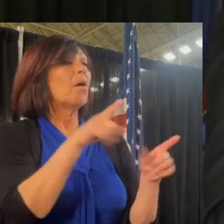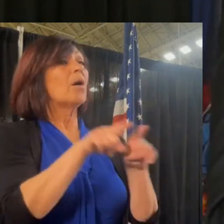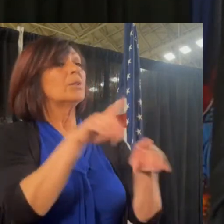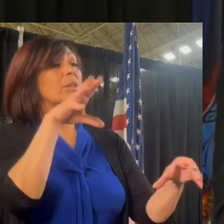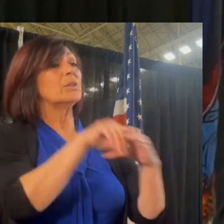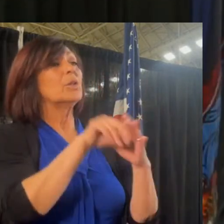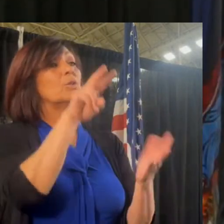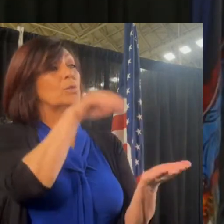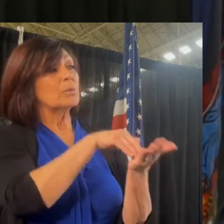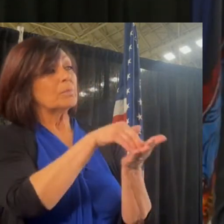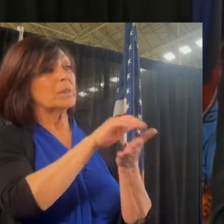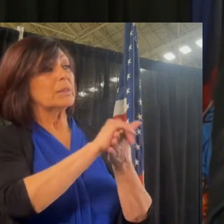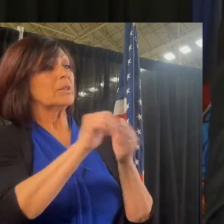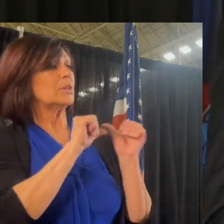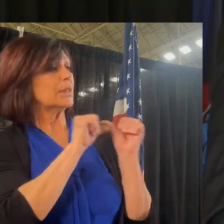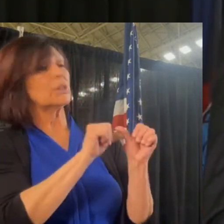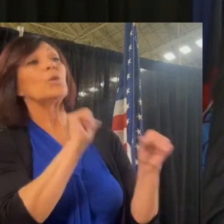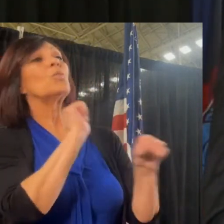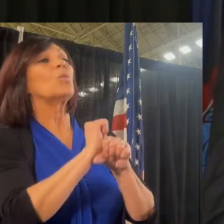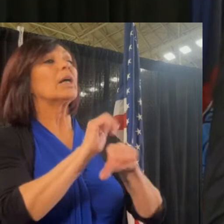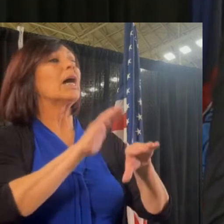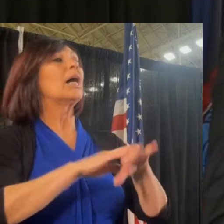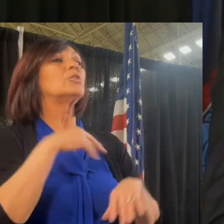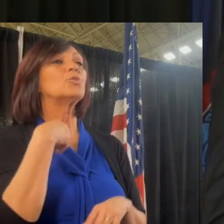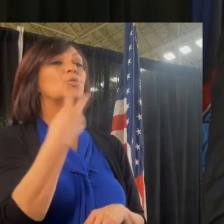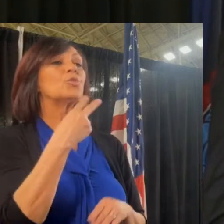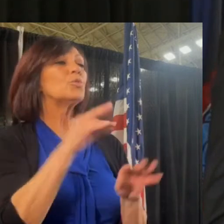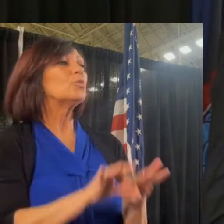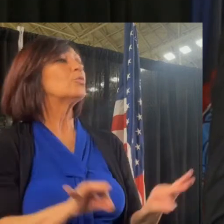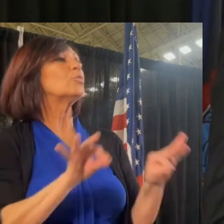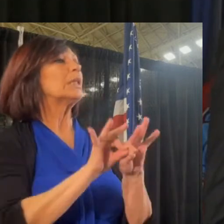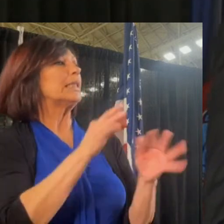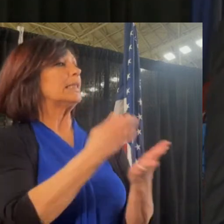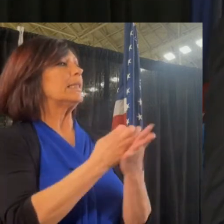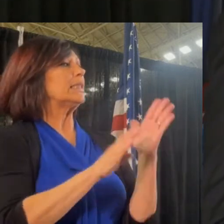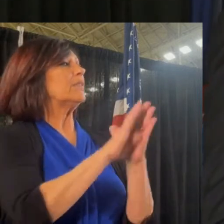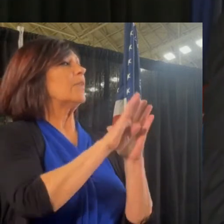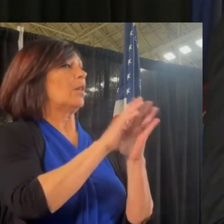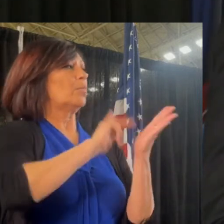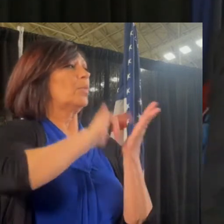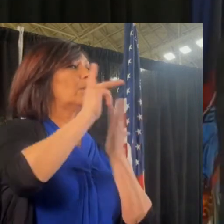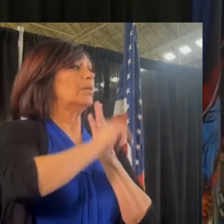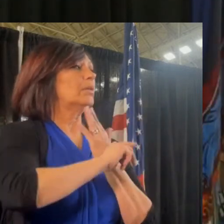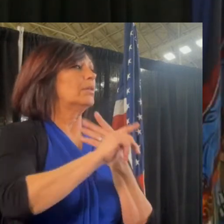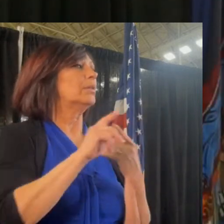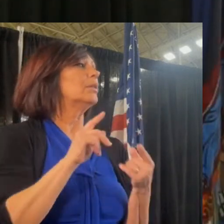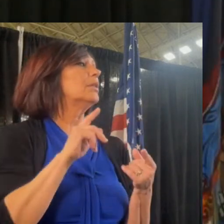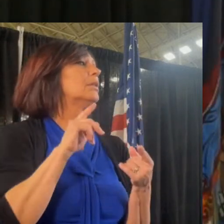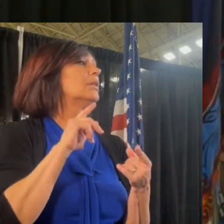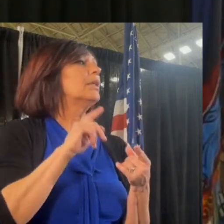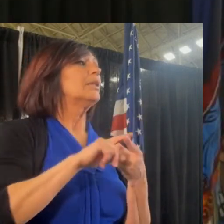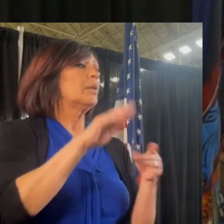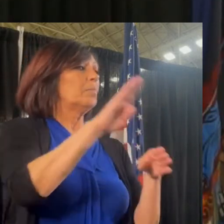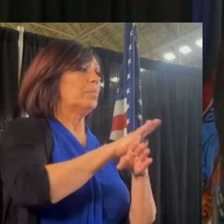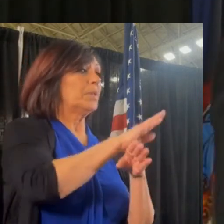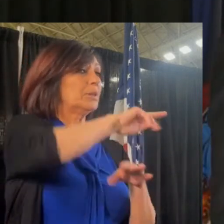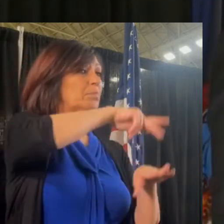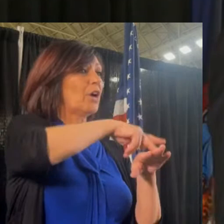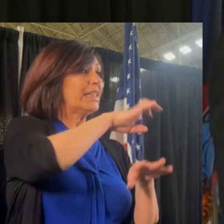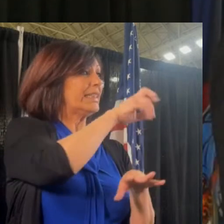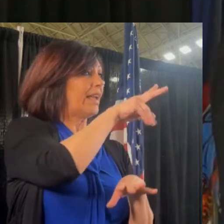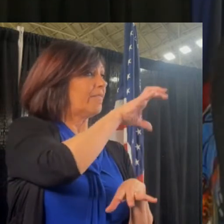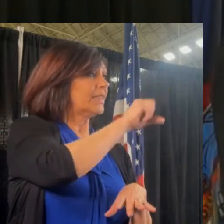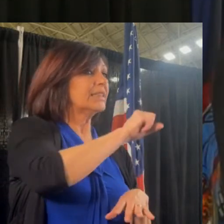$2 million to continue work on two critical economic development projects, the Agribusiness Park in Evans and